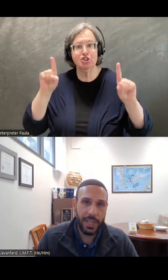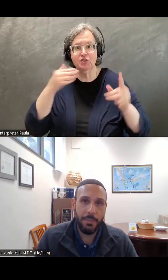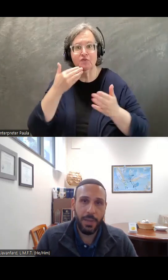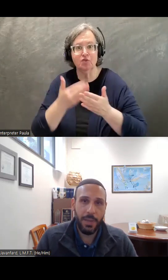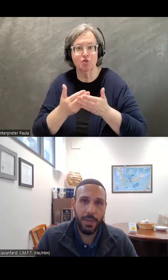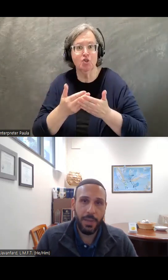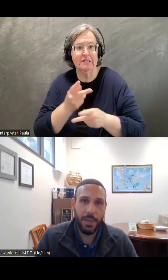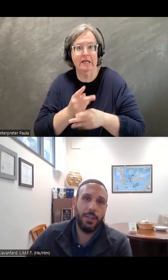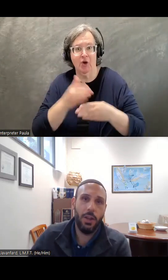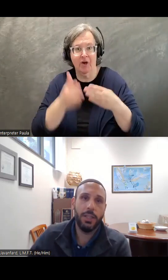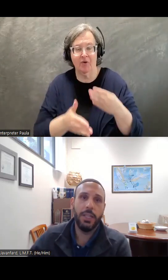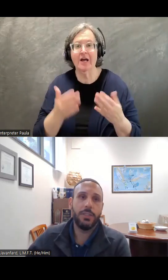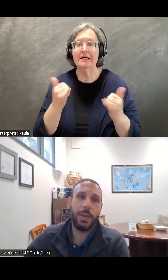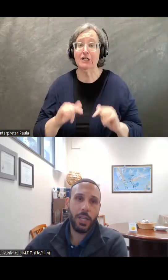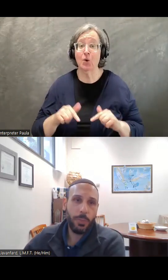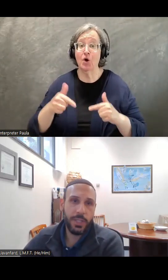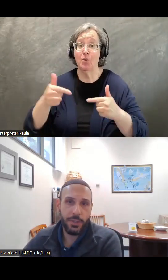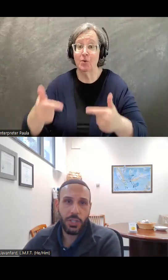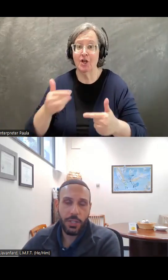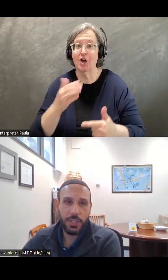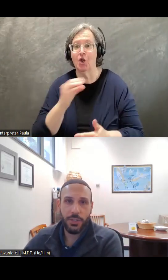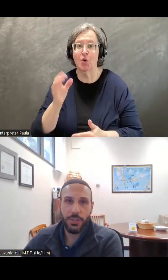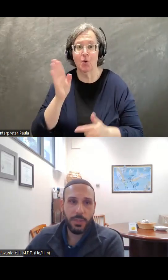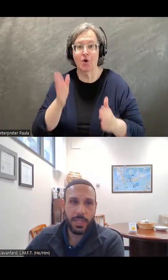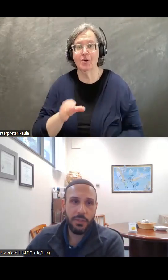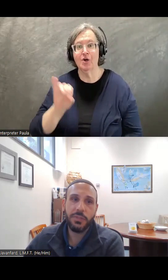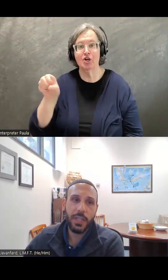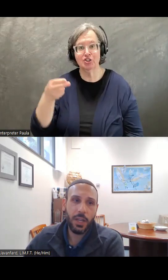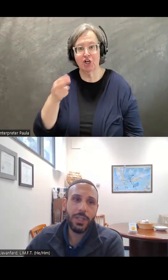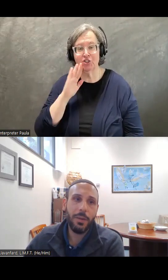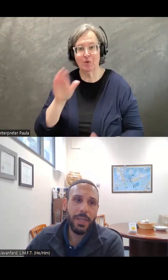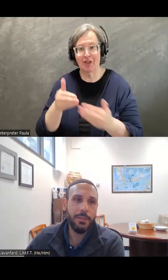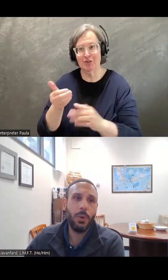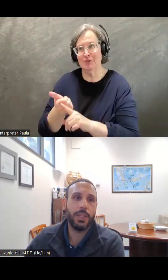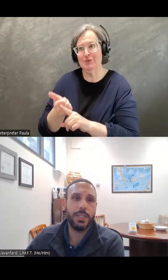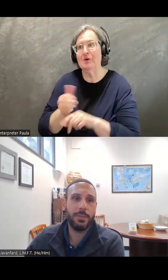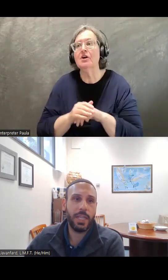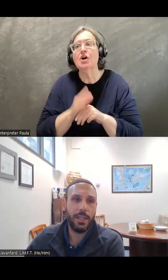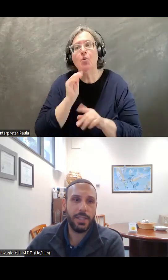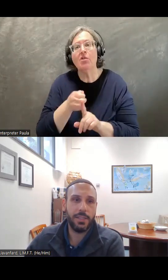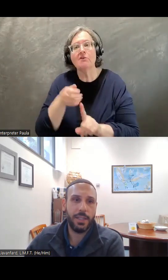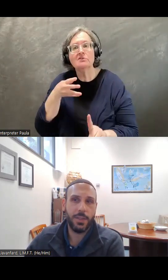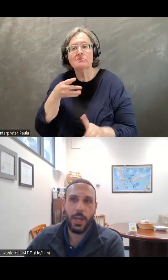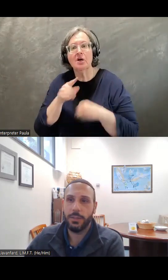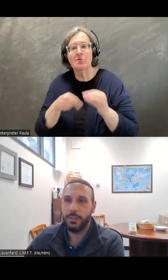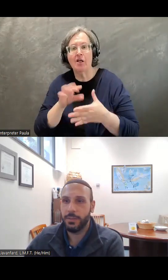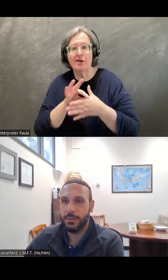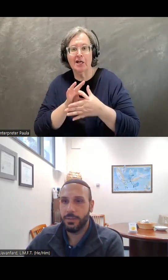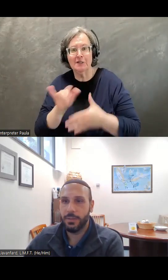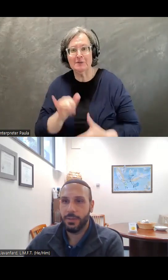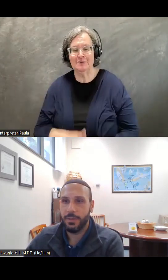point in time, I'd like to pass it along to my co-presenter, Josh, to introduce himself and go a bit more into some of the content as well.